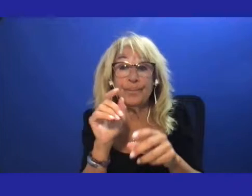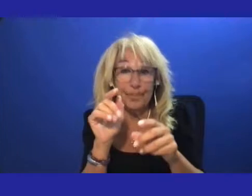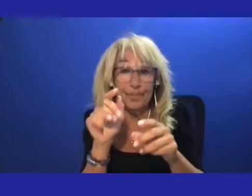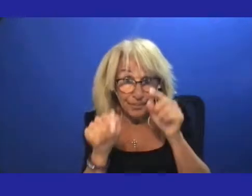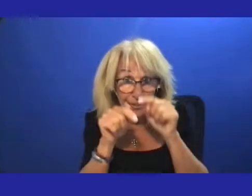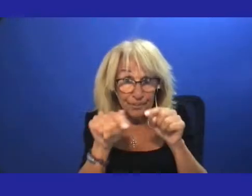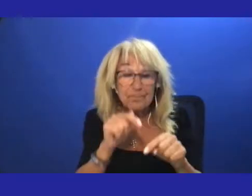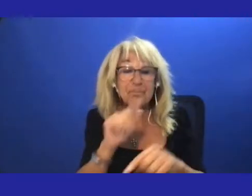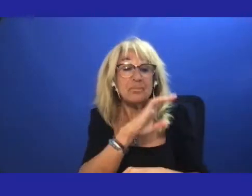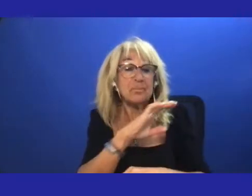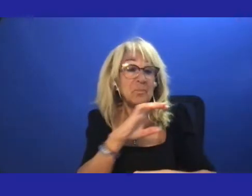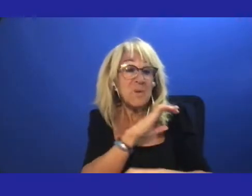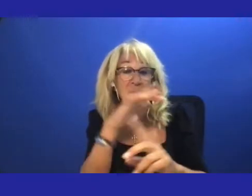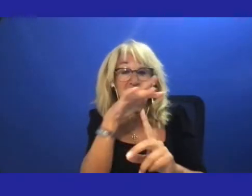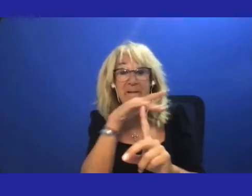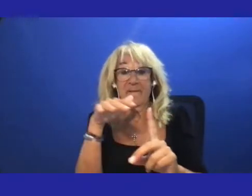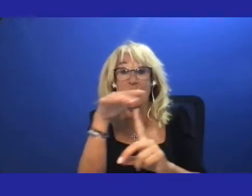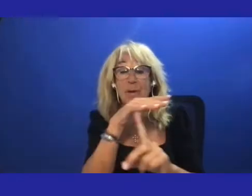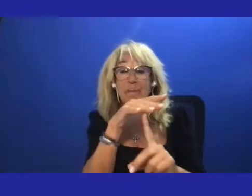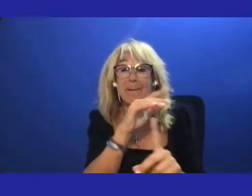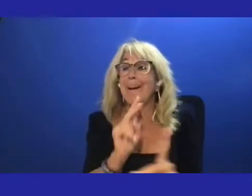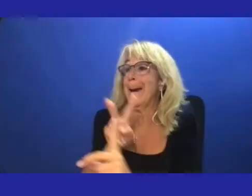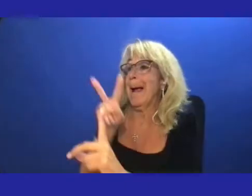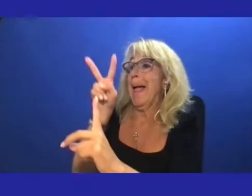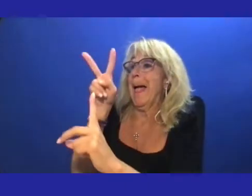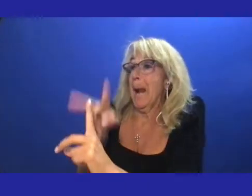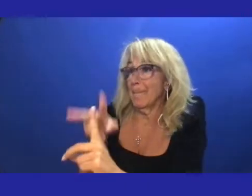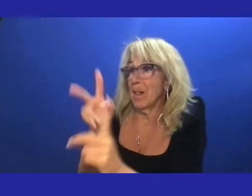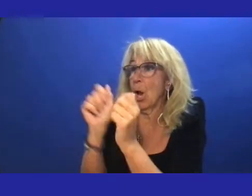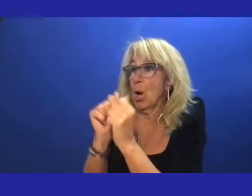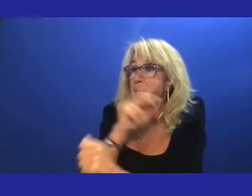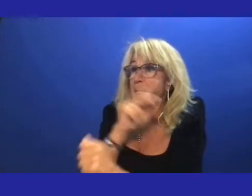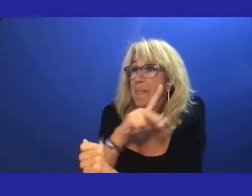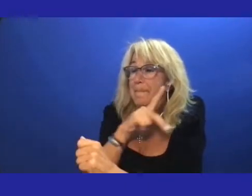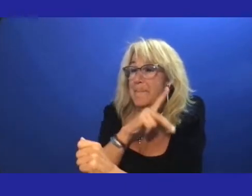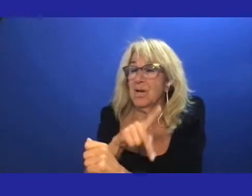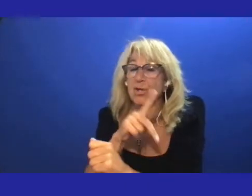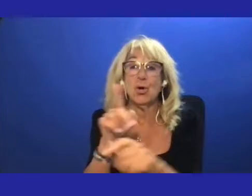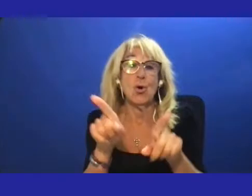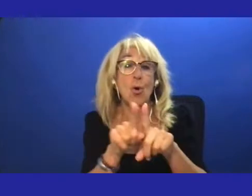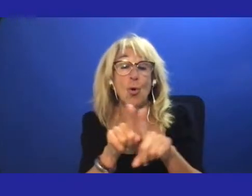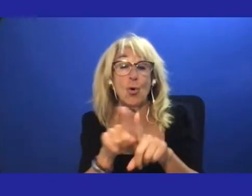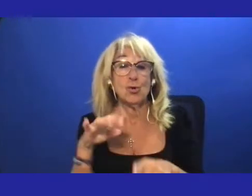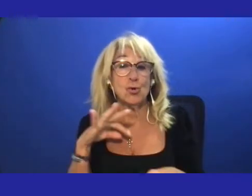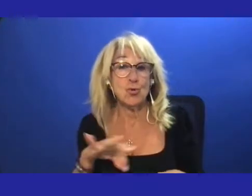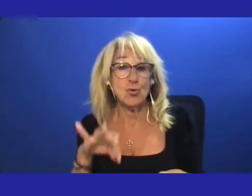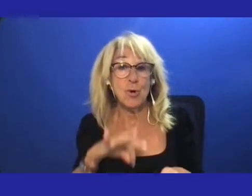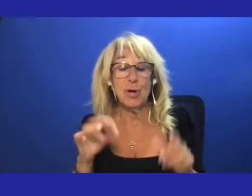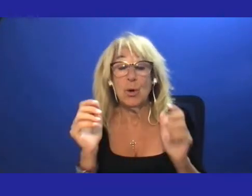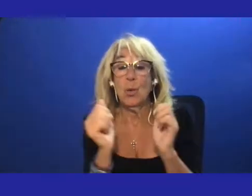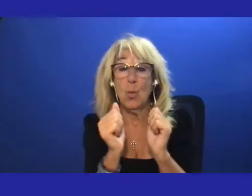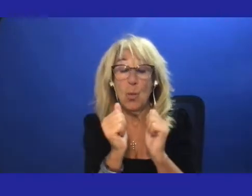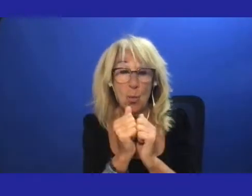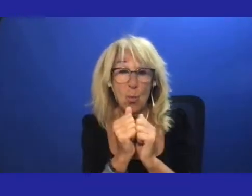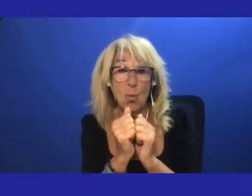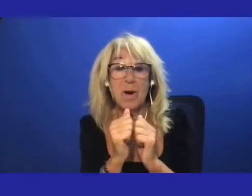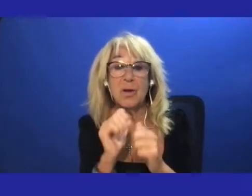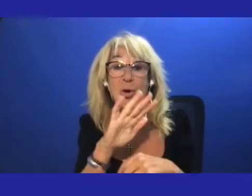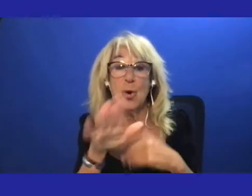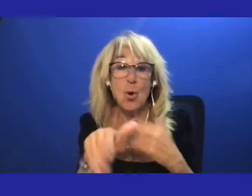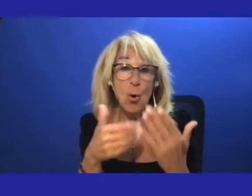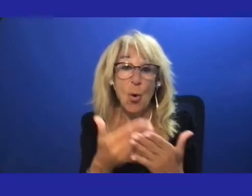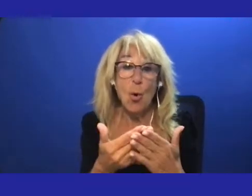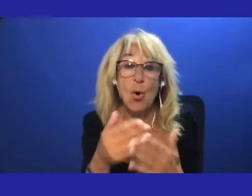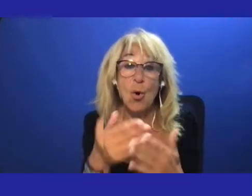and bring those experiences to the bedside. We've also been accredited through the Society for Simulation in Healthcare in all 6 areas: